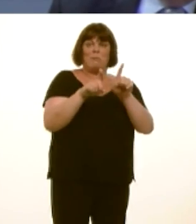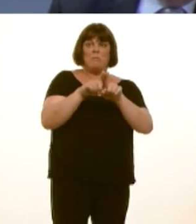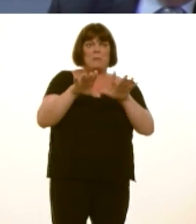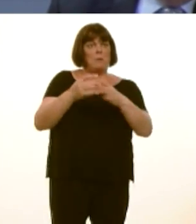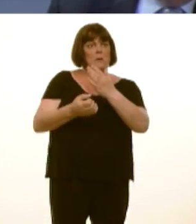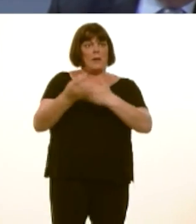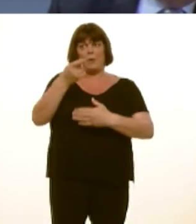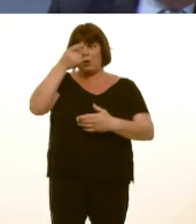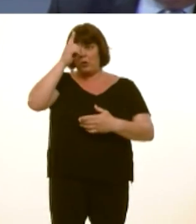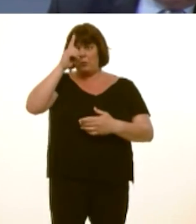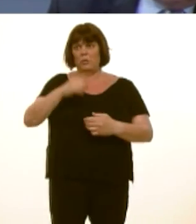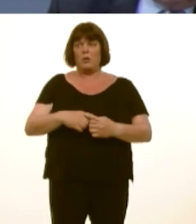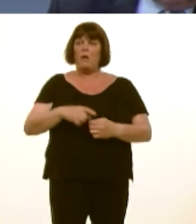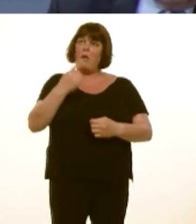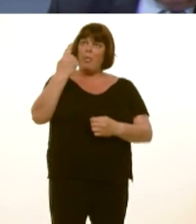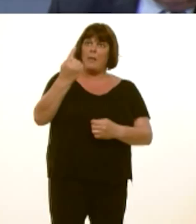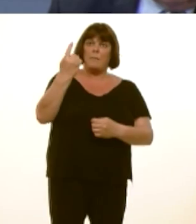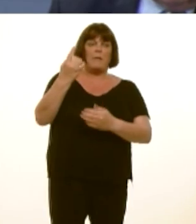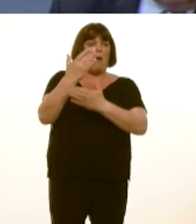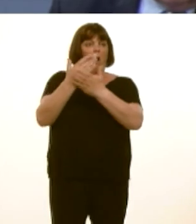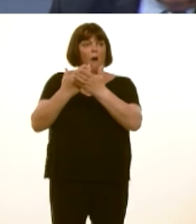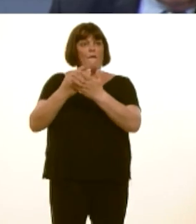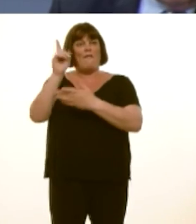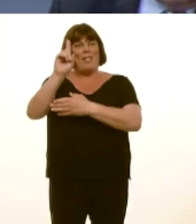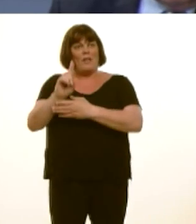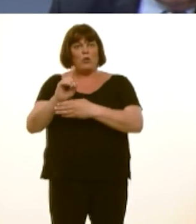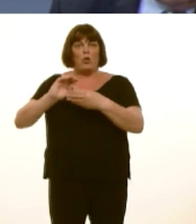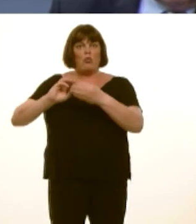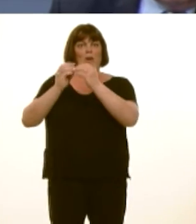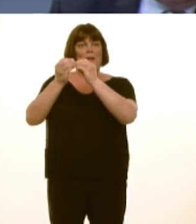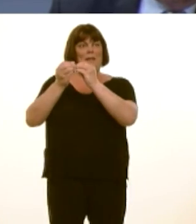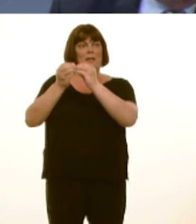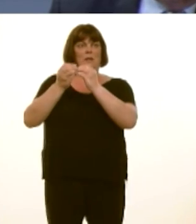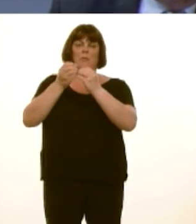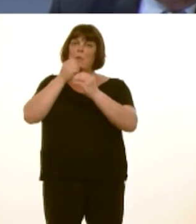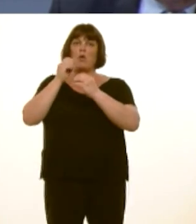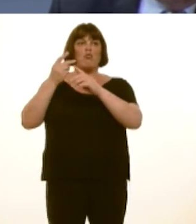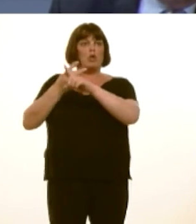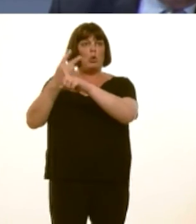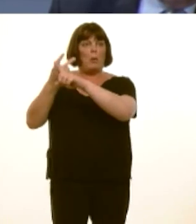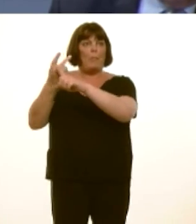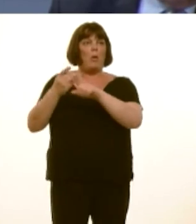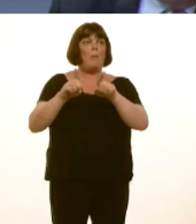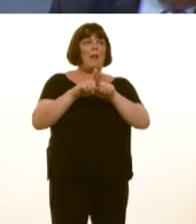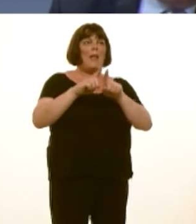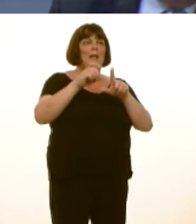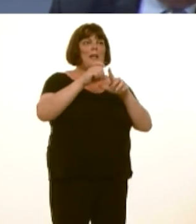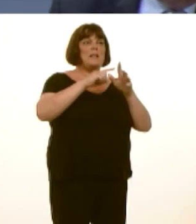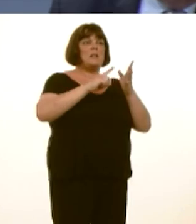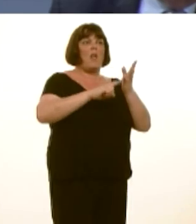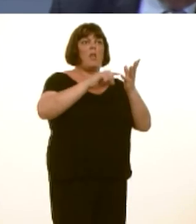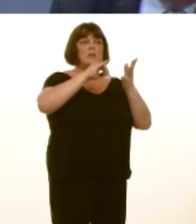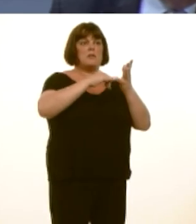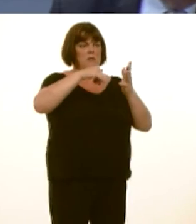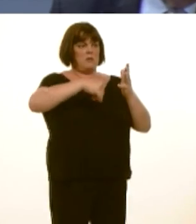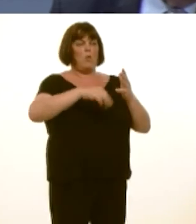community-owned renewables account for almost half of its electricity generation. Yet companies like Dulles here in Wales, say it's harder to